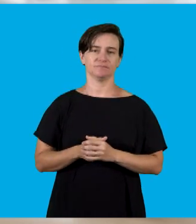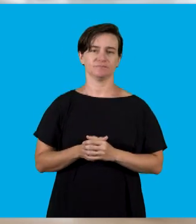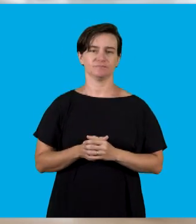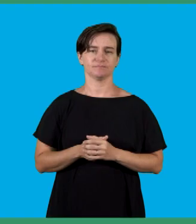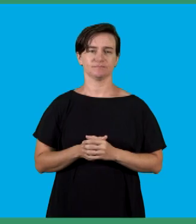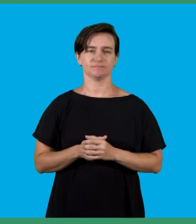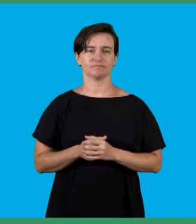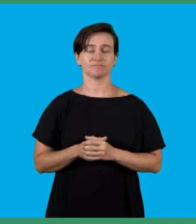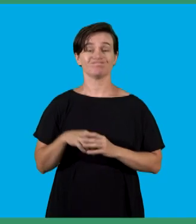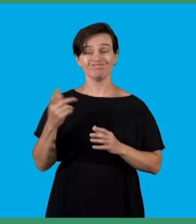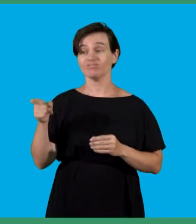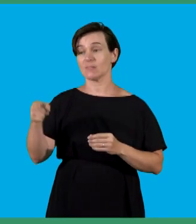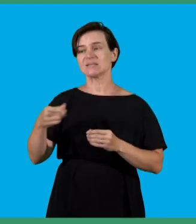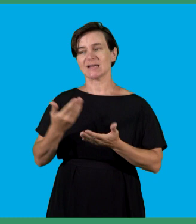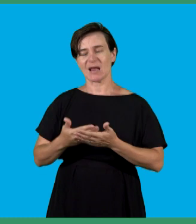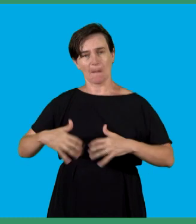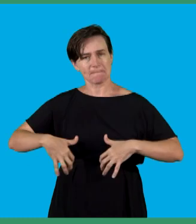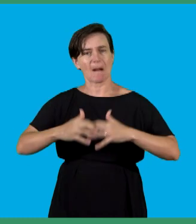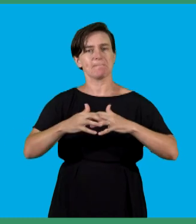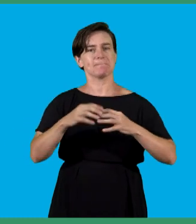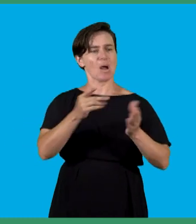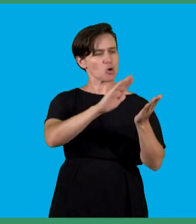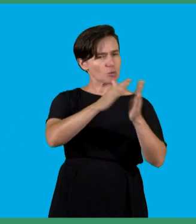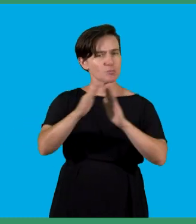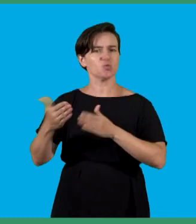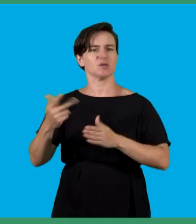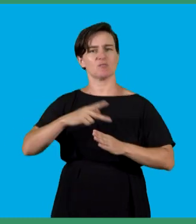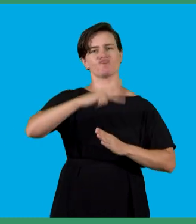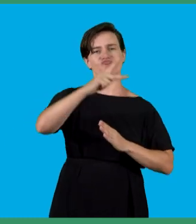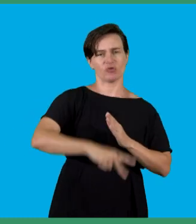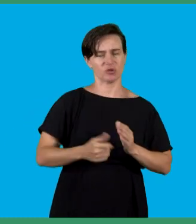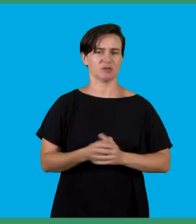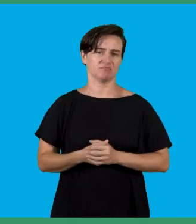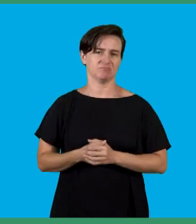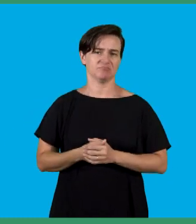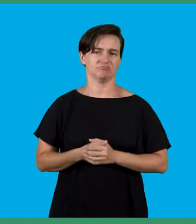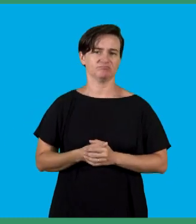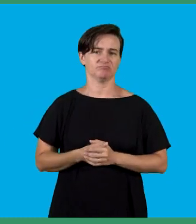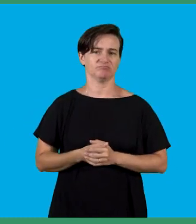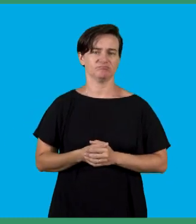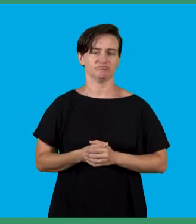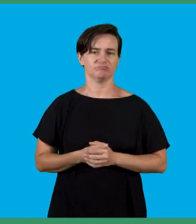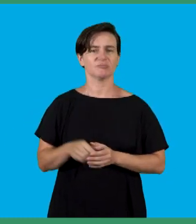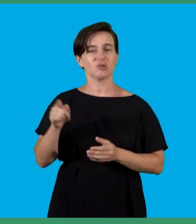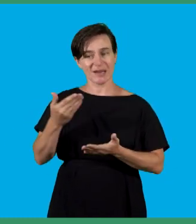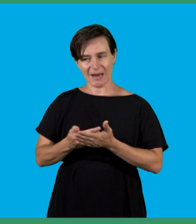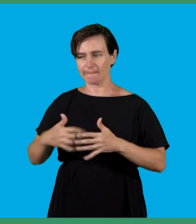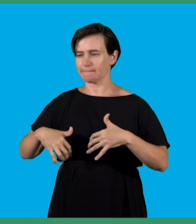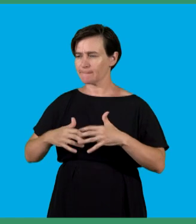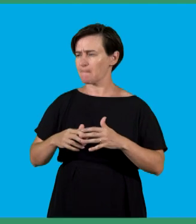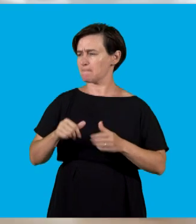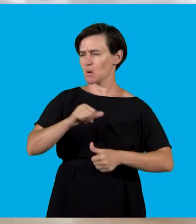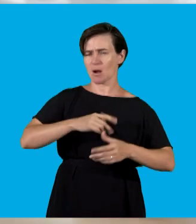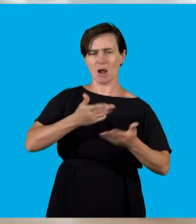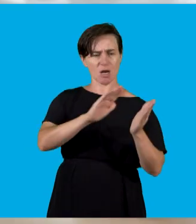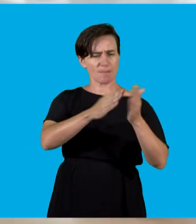friendly. Initiating community programs. Another initiative is to make sure that you start